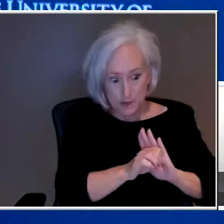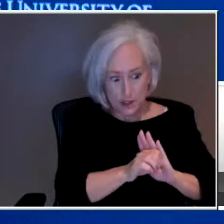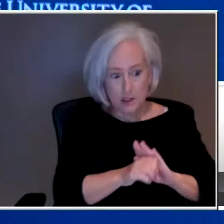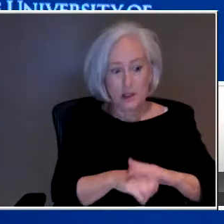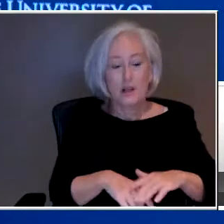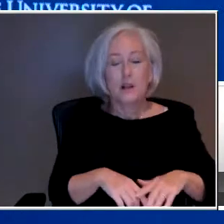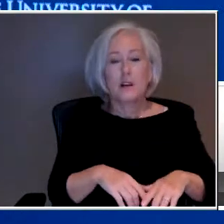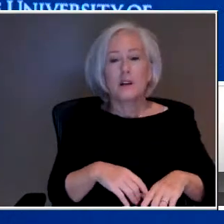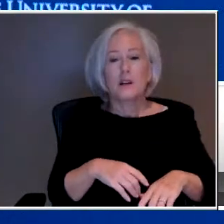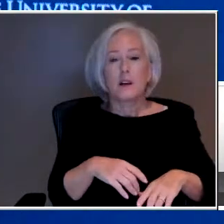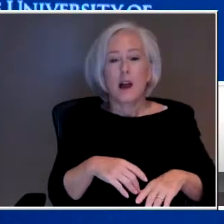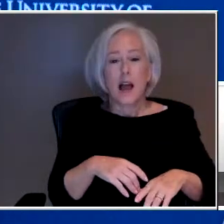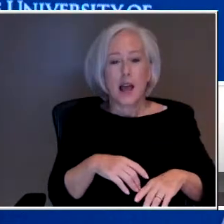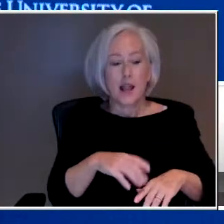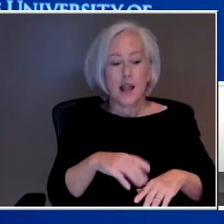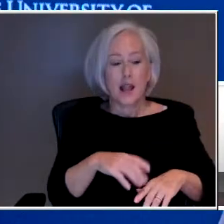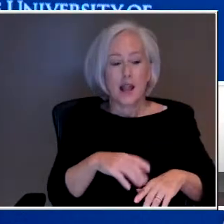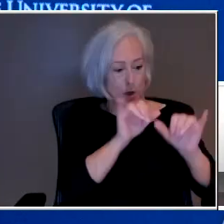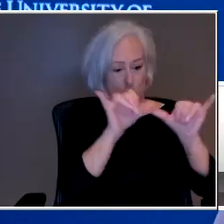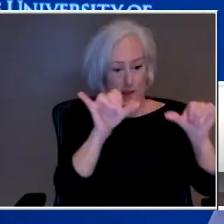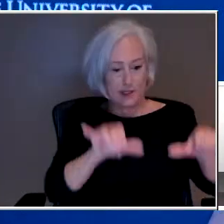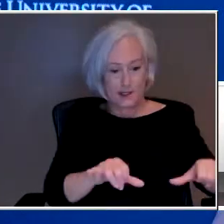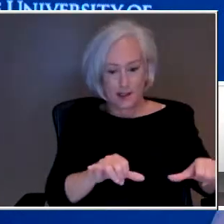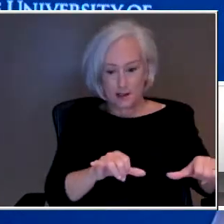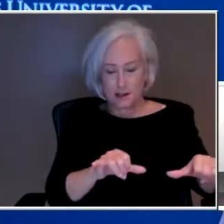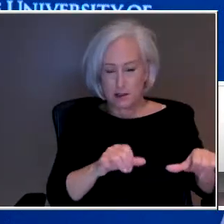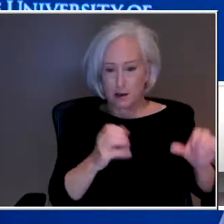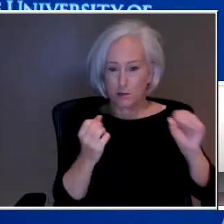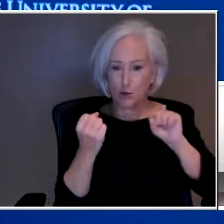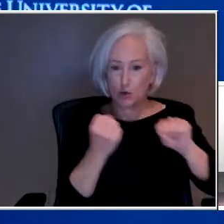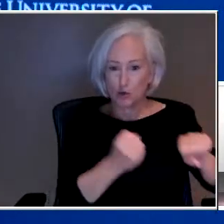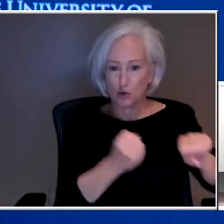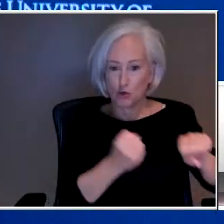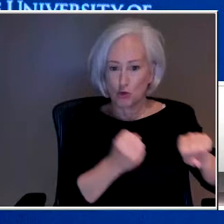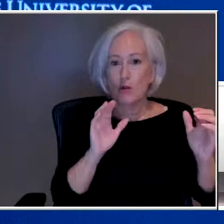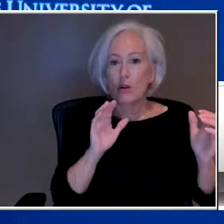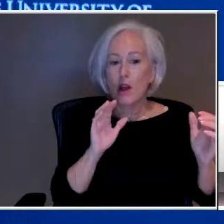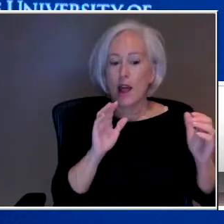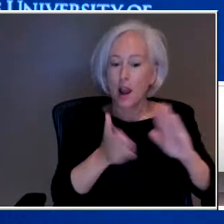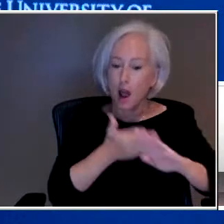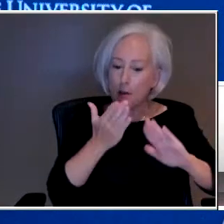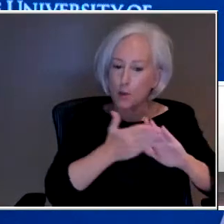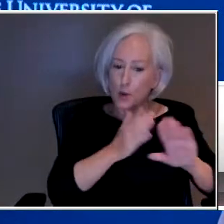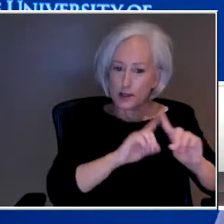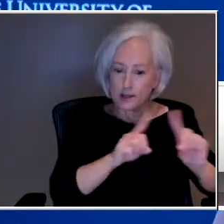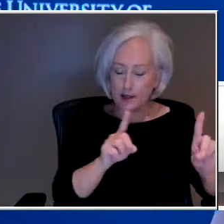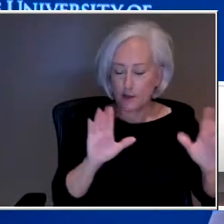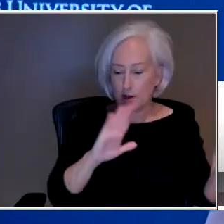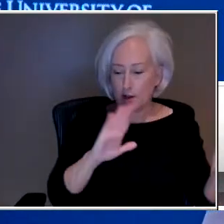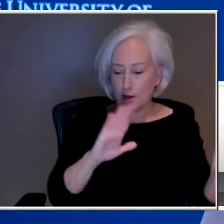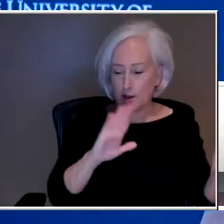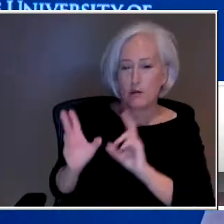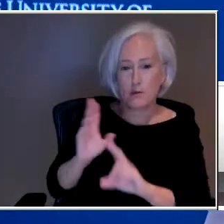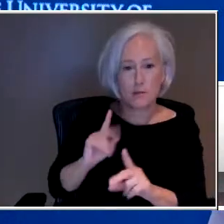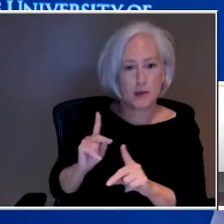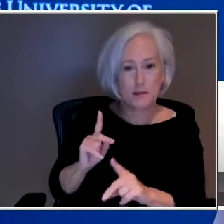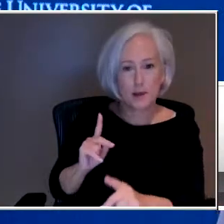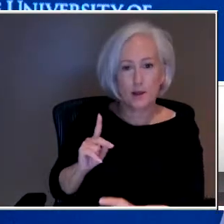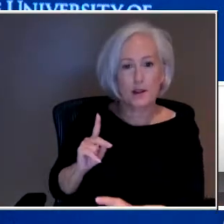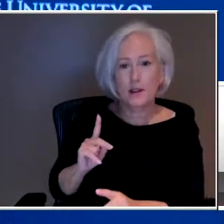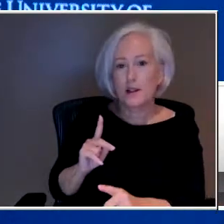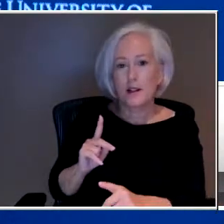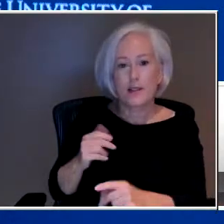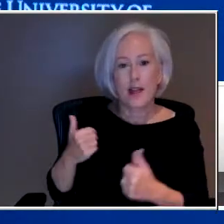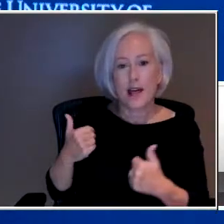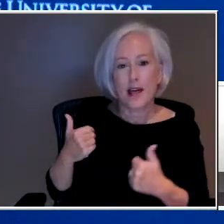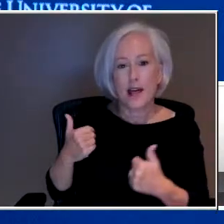is stronger or operates differently than the other people who they did not see having no symptoms when they have an